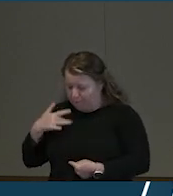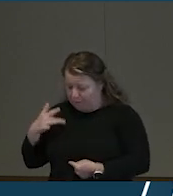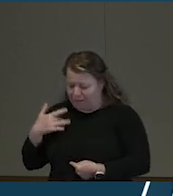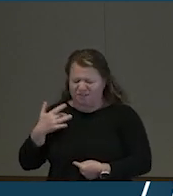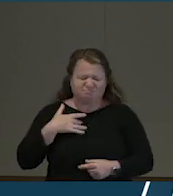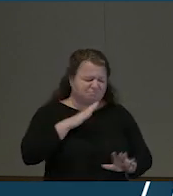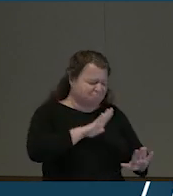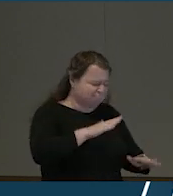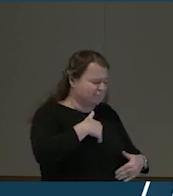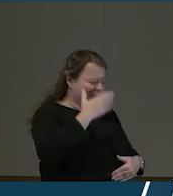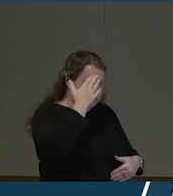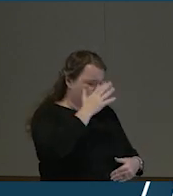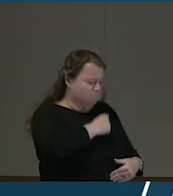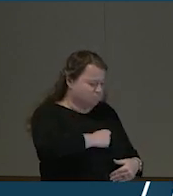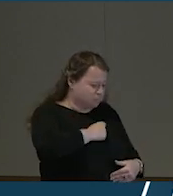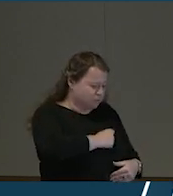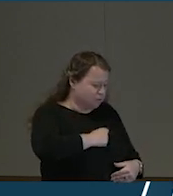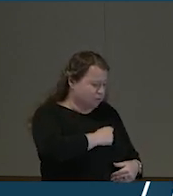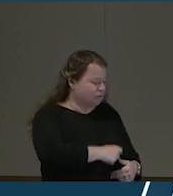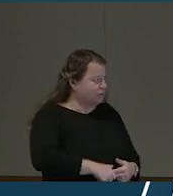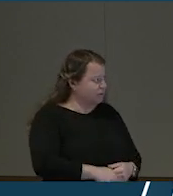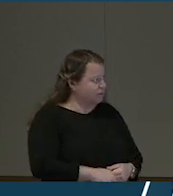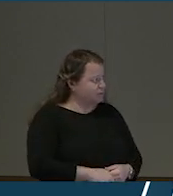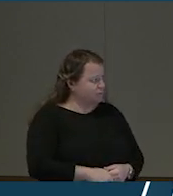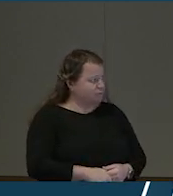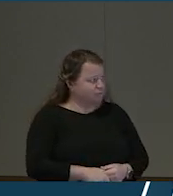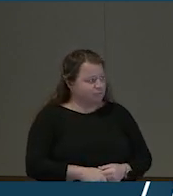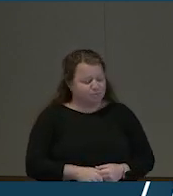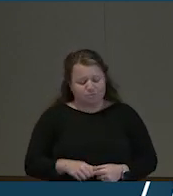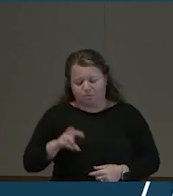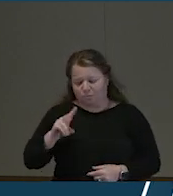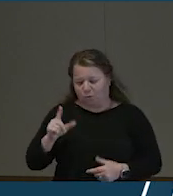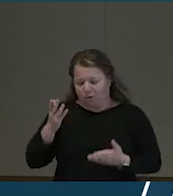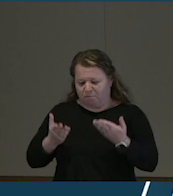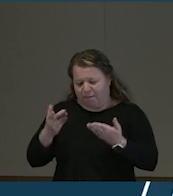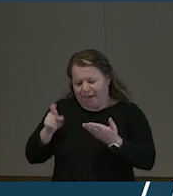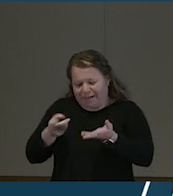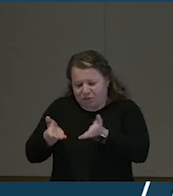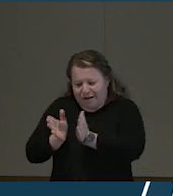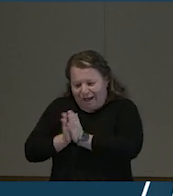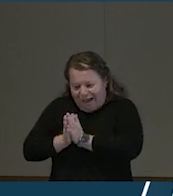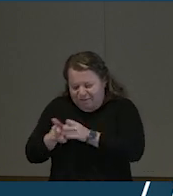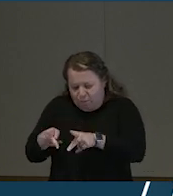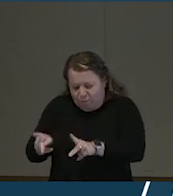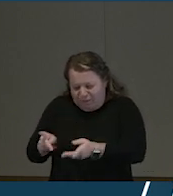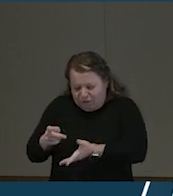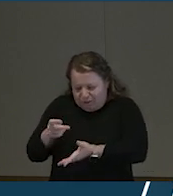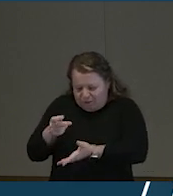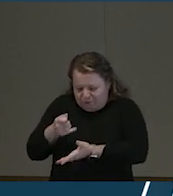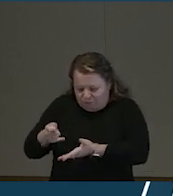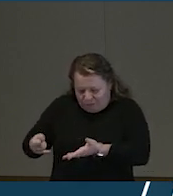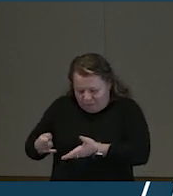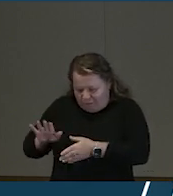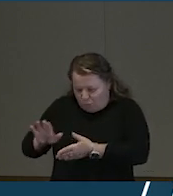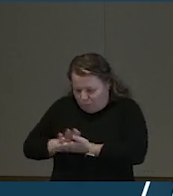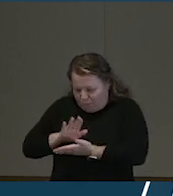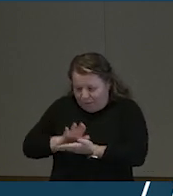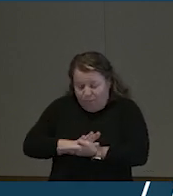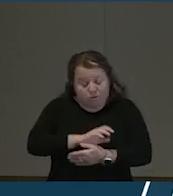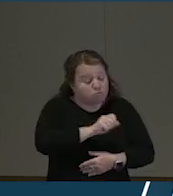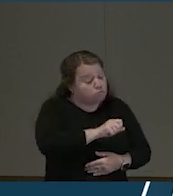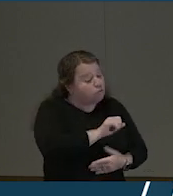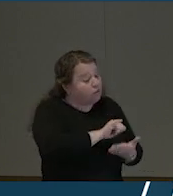I'm sorry. Well, maybe I should have asked before I colored on your paper too. Oh, that's another